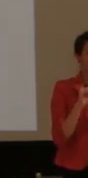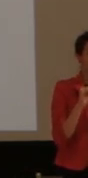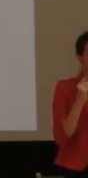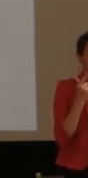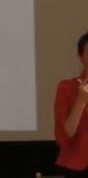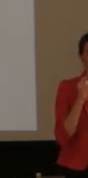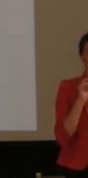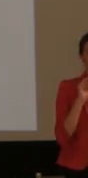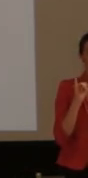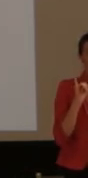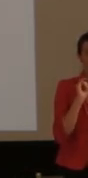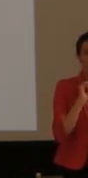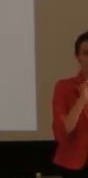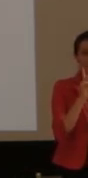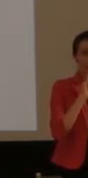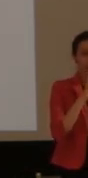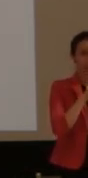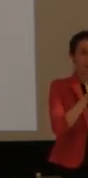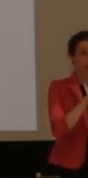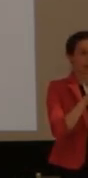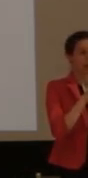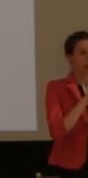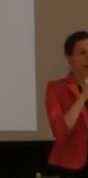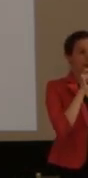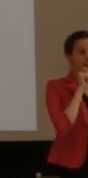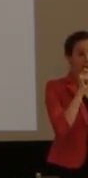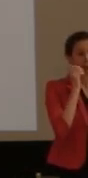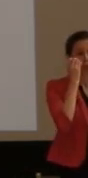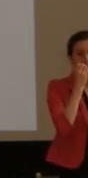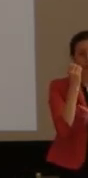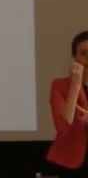populations consisted of individuals of non-European descent.